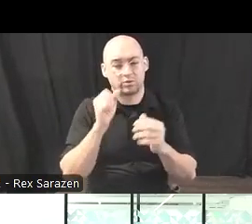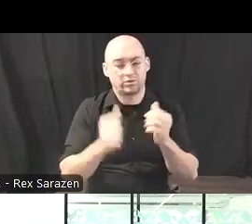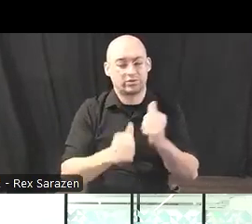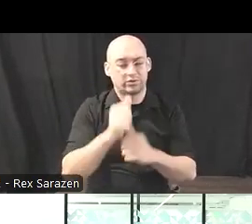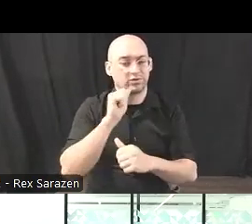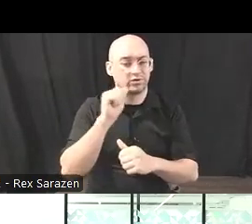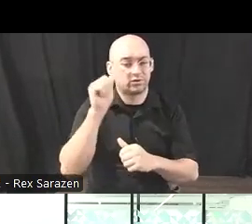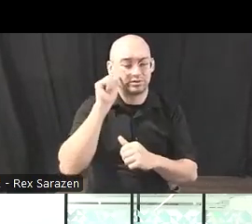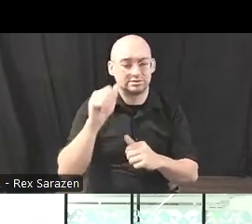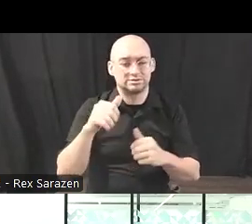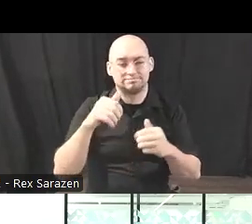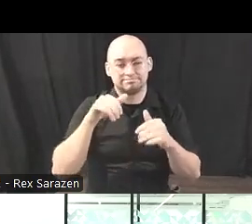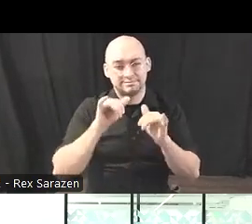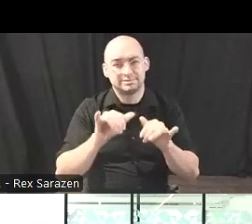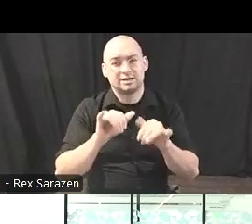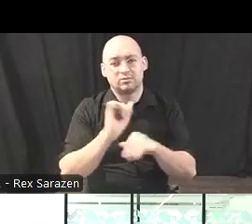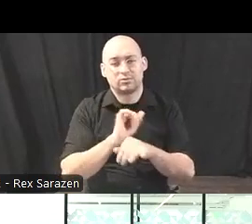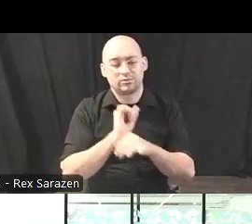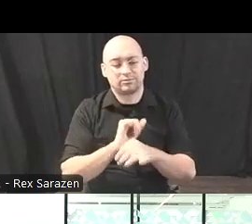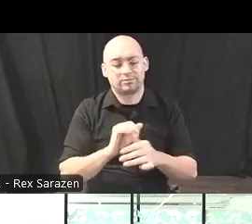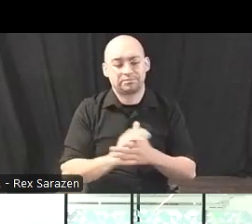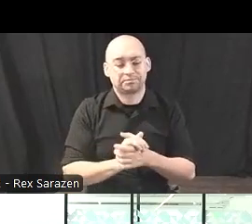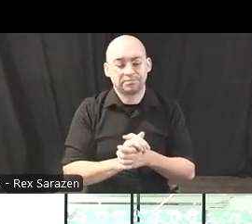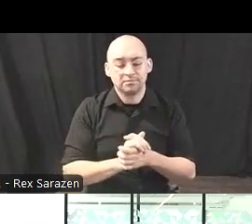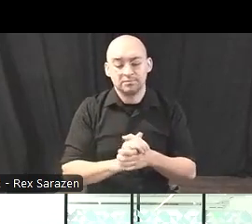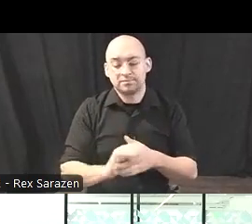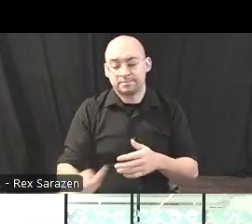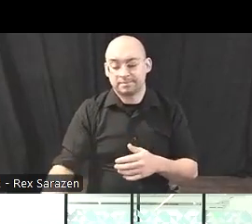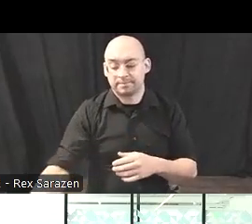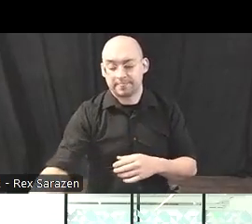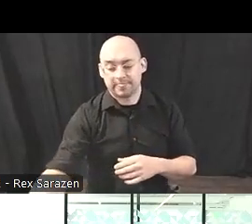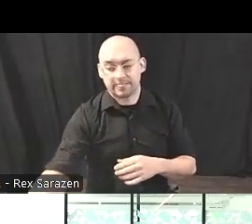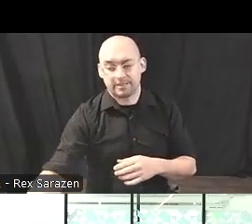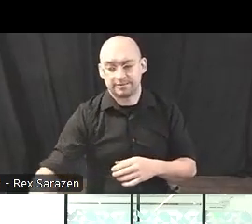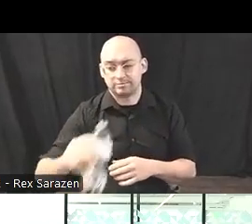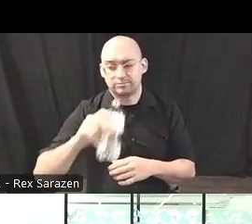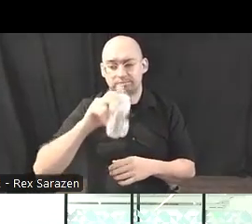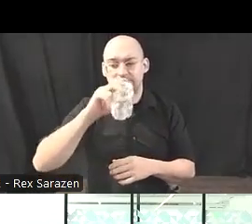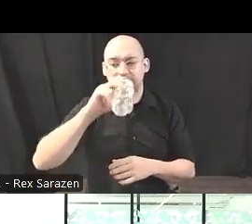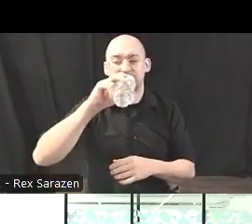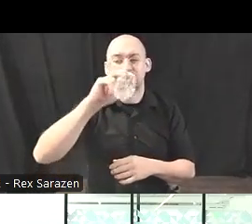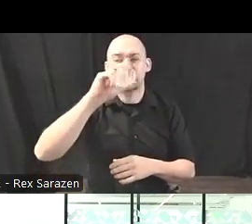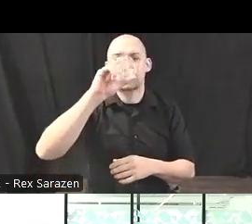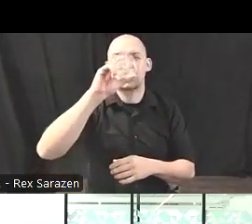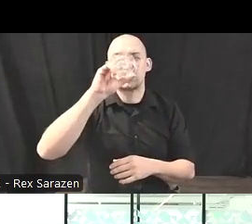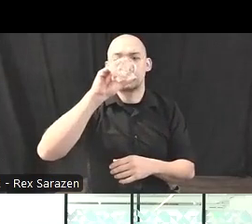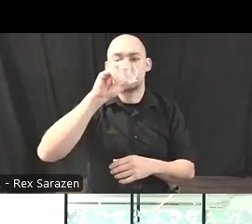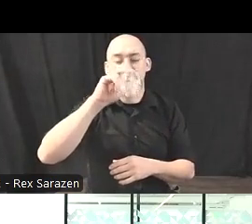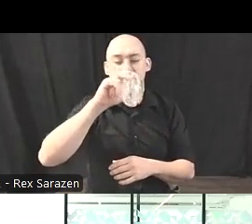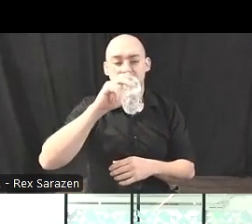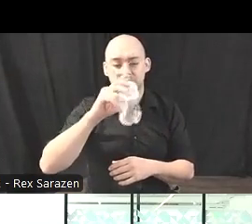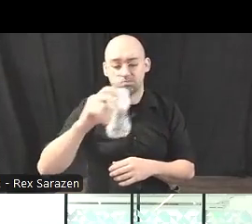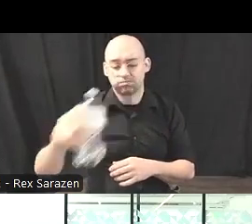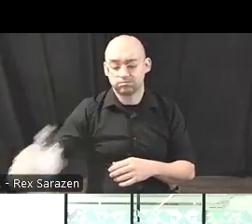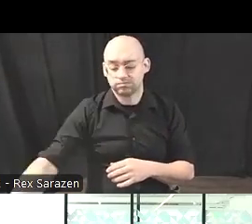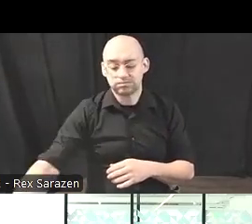employed. A number of important efforts also to align aging and disability, where we're developing community of practice